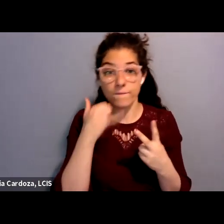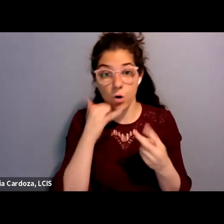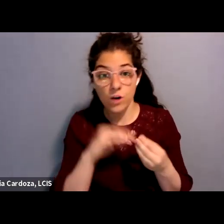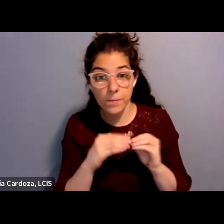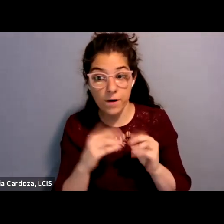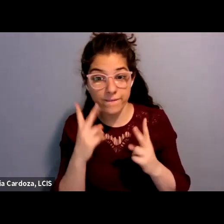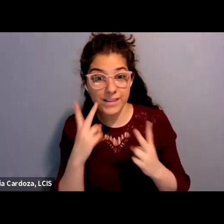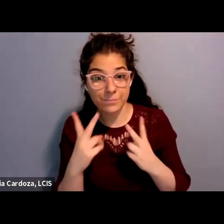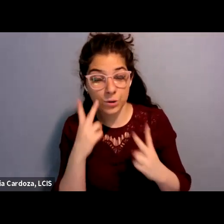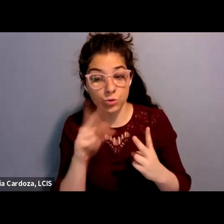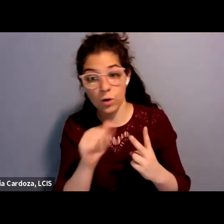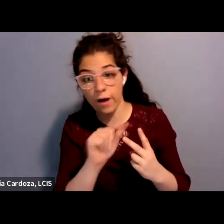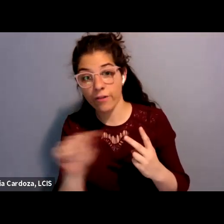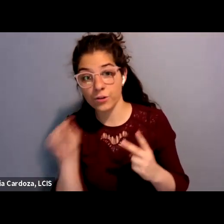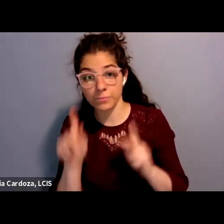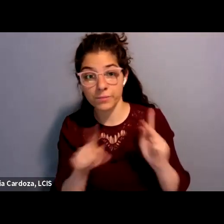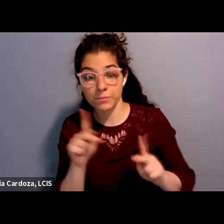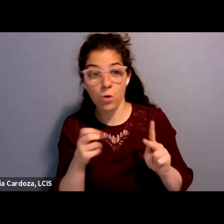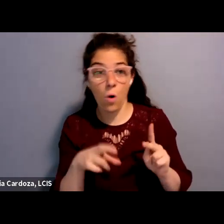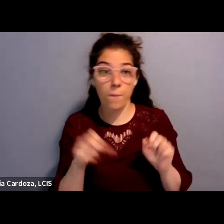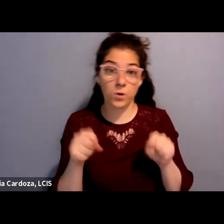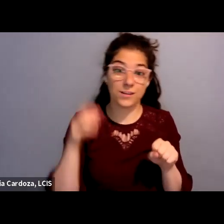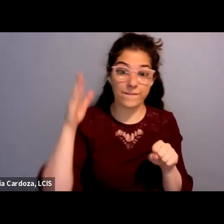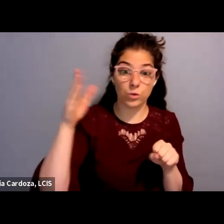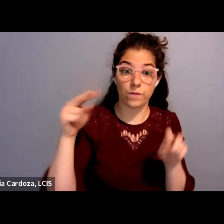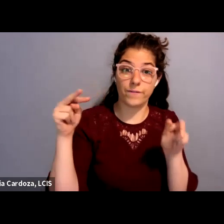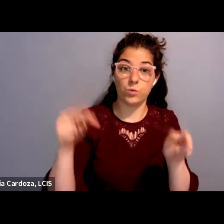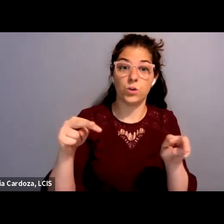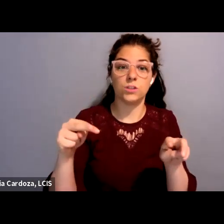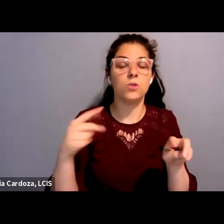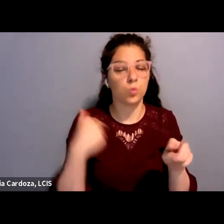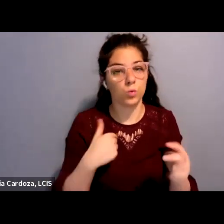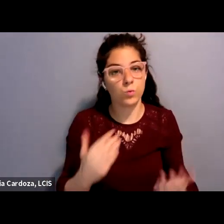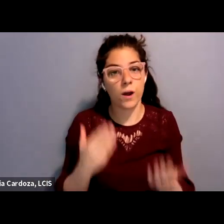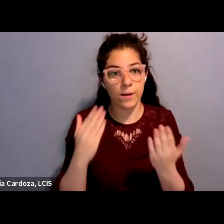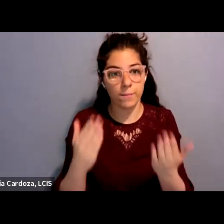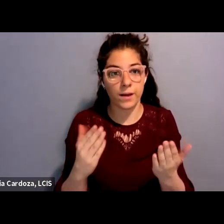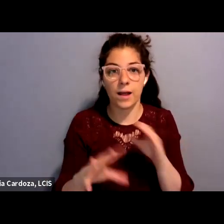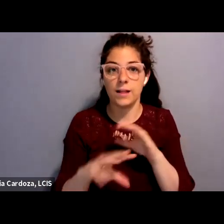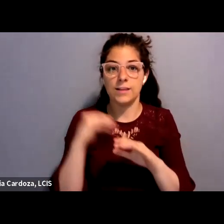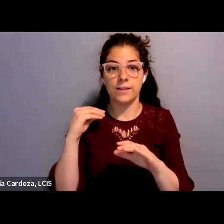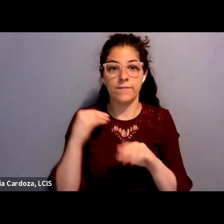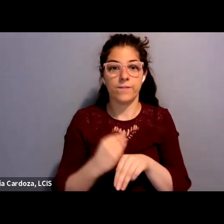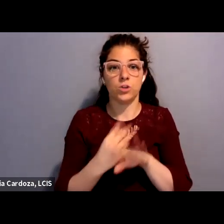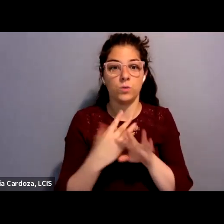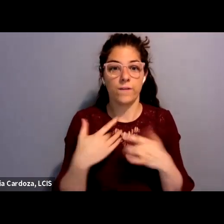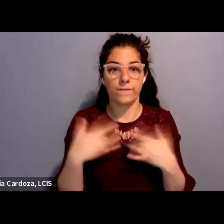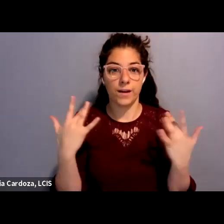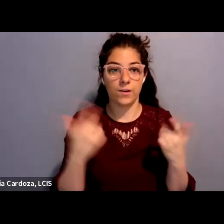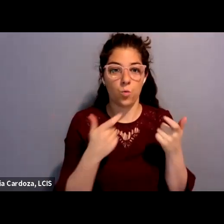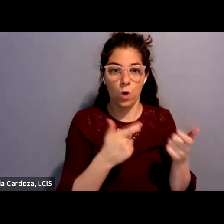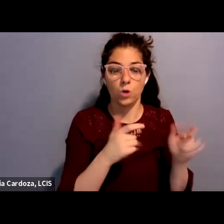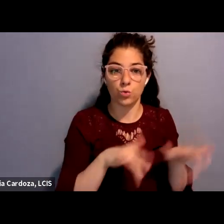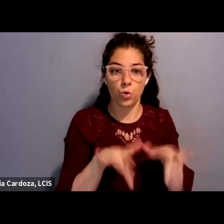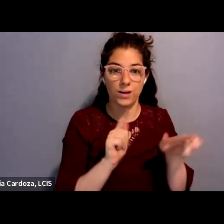visible to other participants or potential future viewers, we recommend that you exit this virtual event and watch the recording on